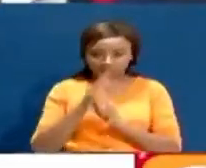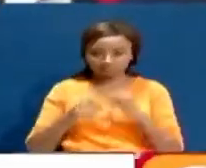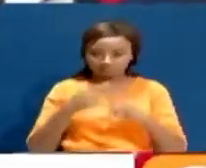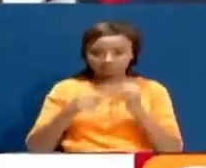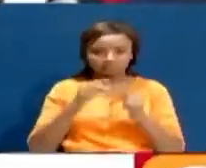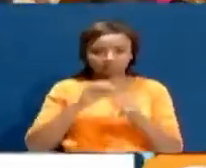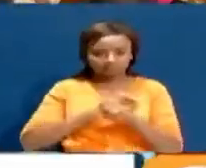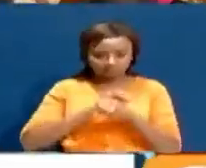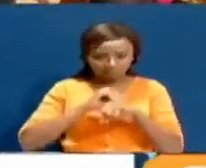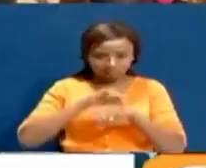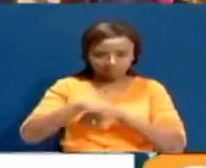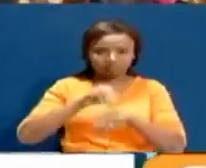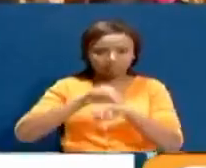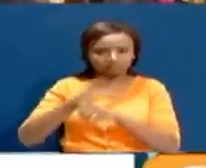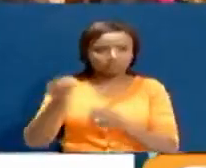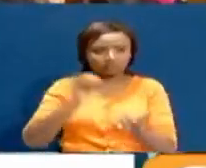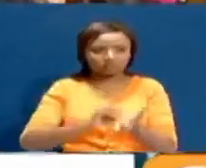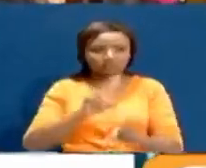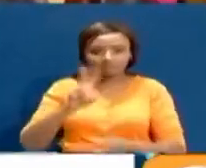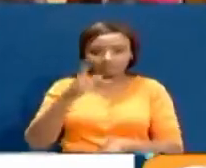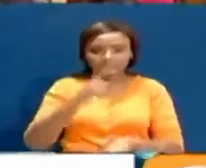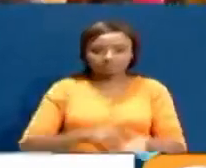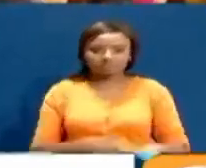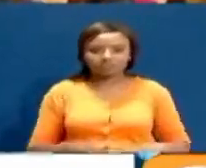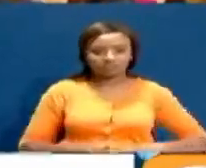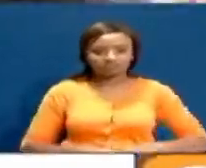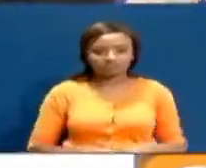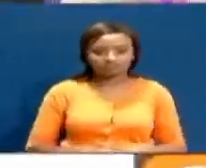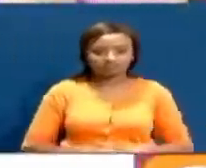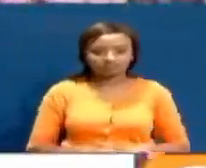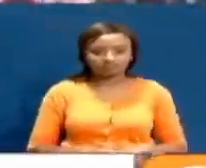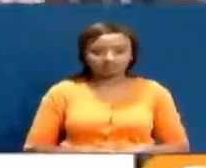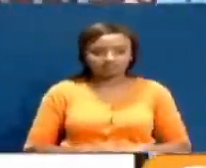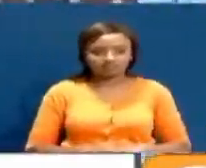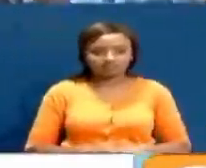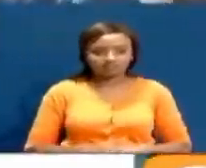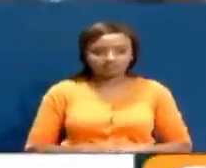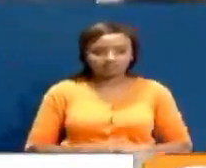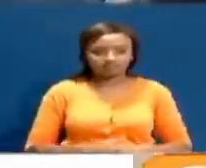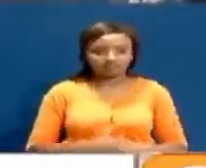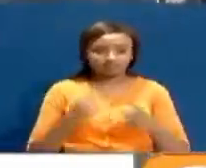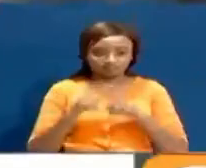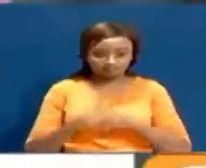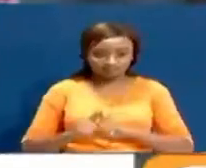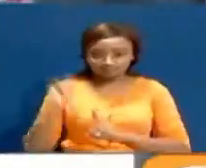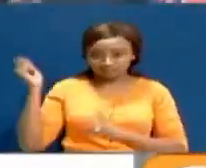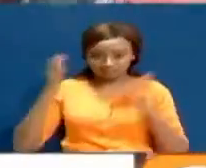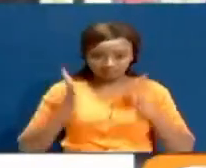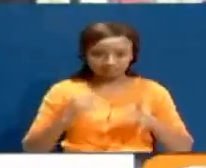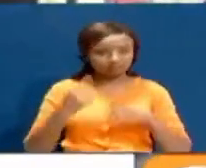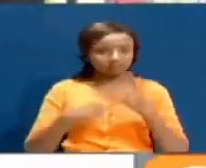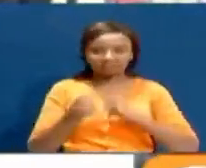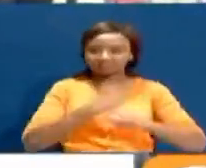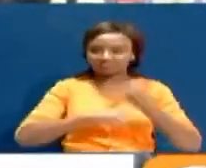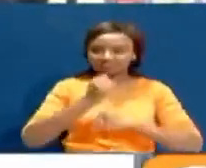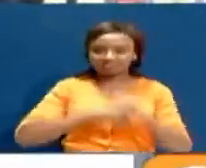the impending second wave of the coronavirus infections hits home. Even then, Kenyans continue to go